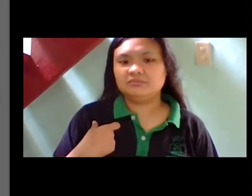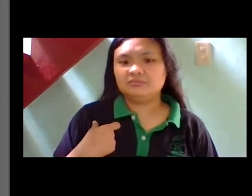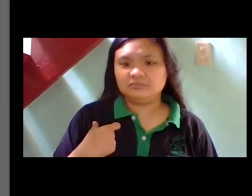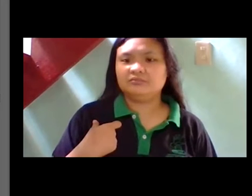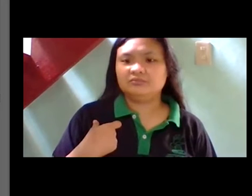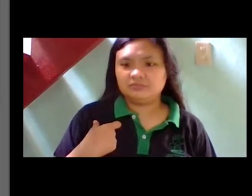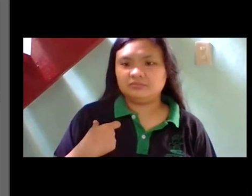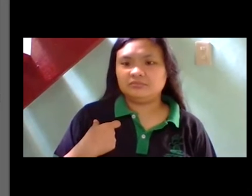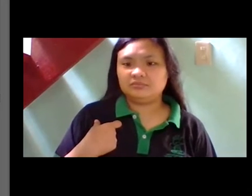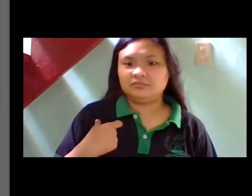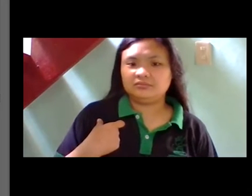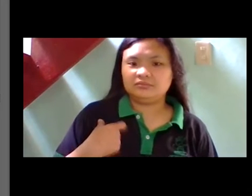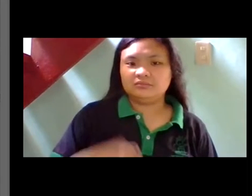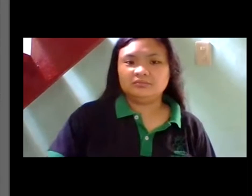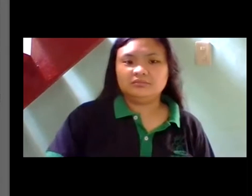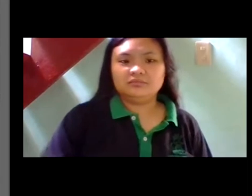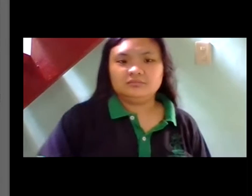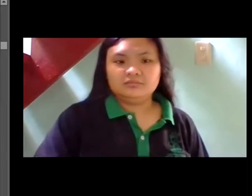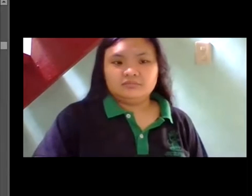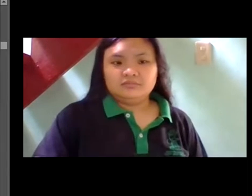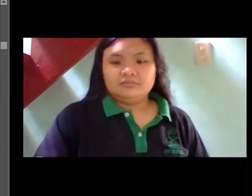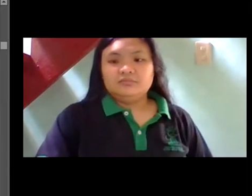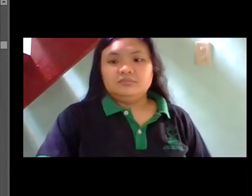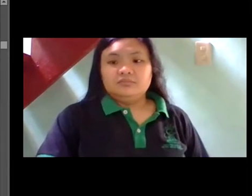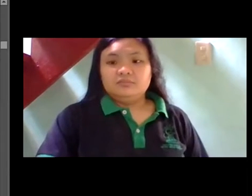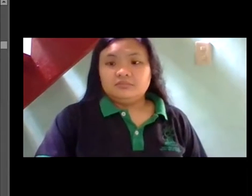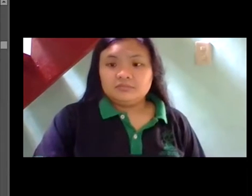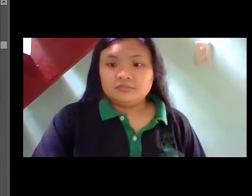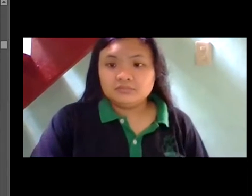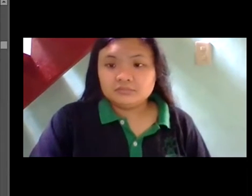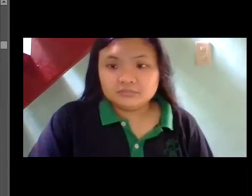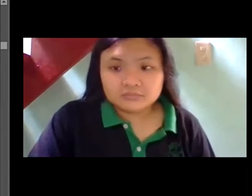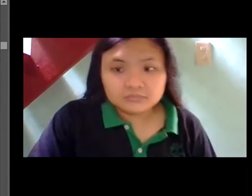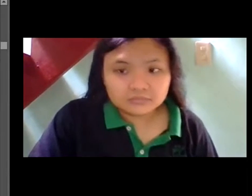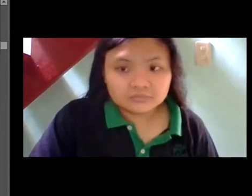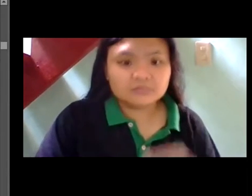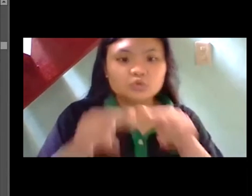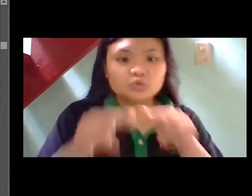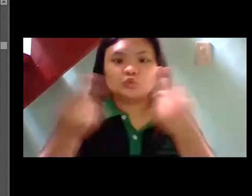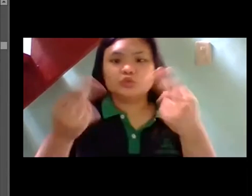We should put that in the notes.